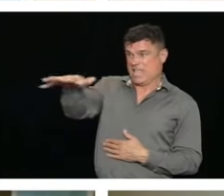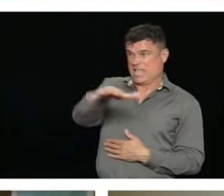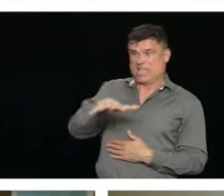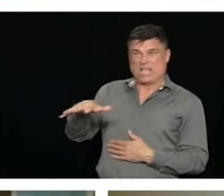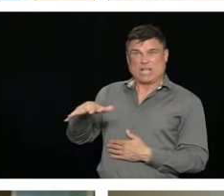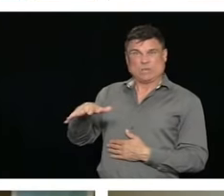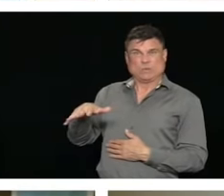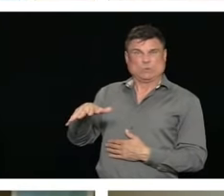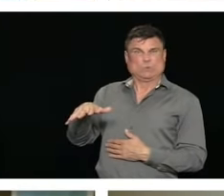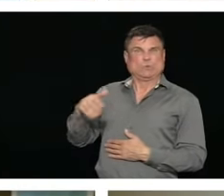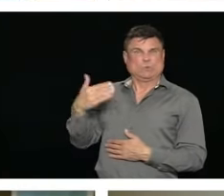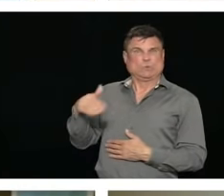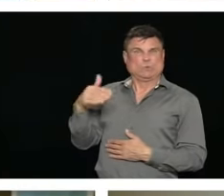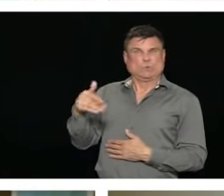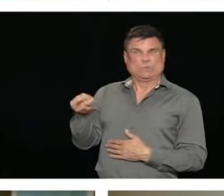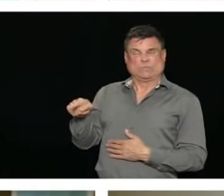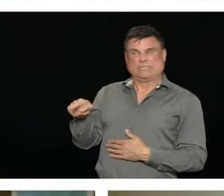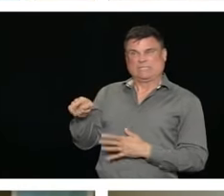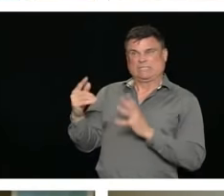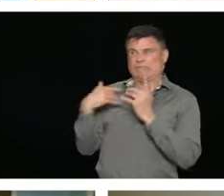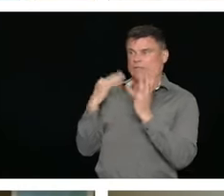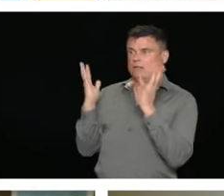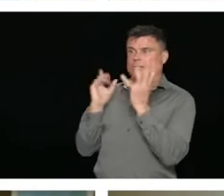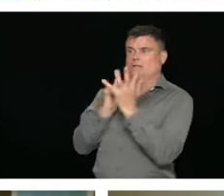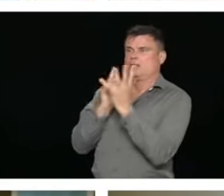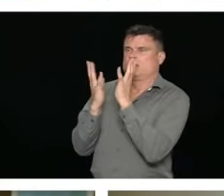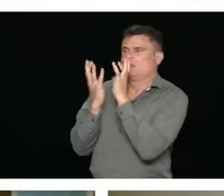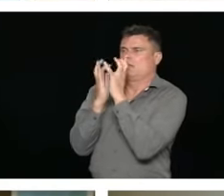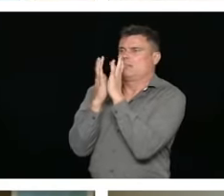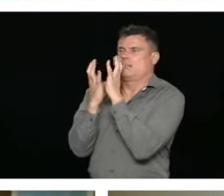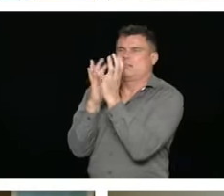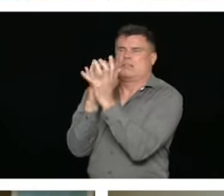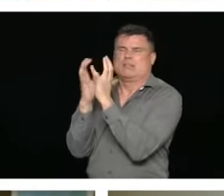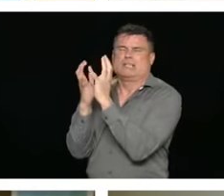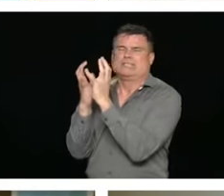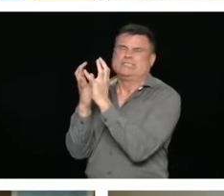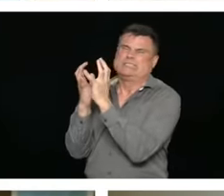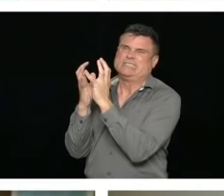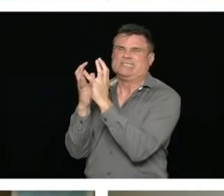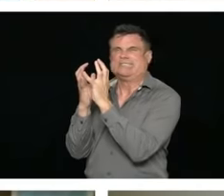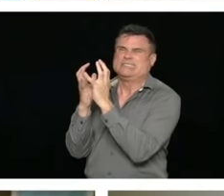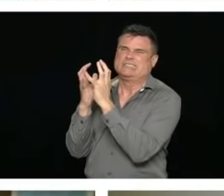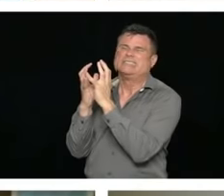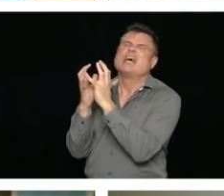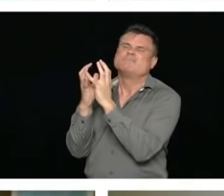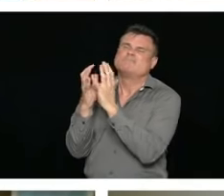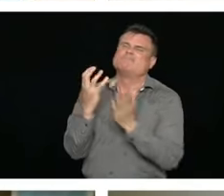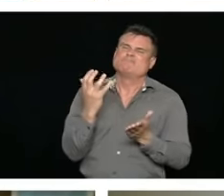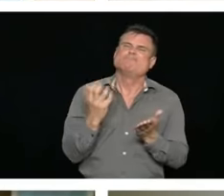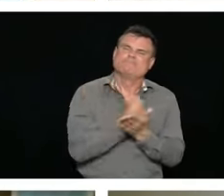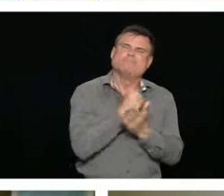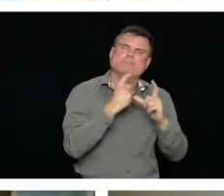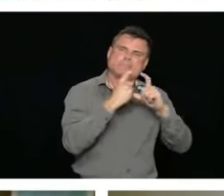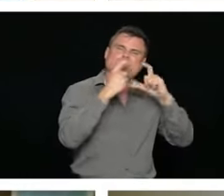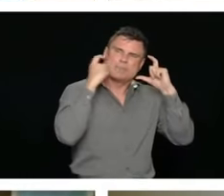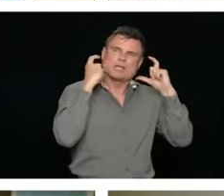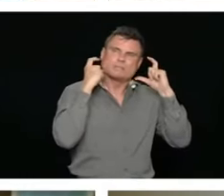what seems like mixed messaging around masks, but it's not. The mixed messaging is